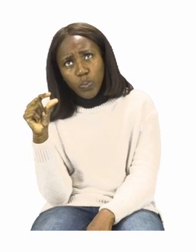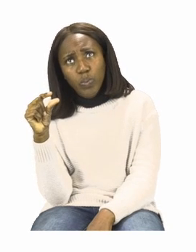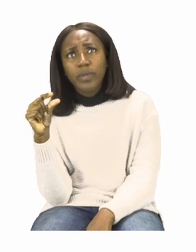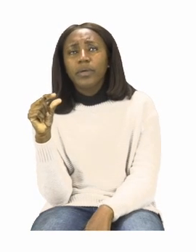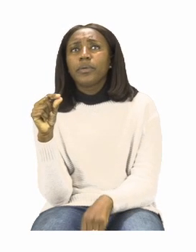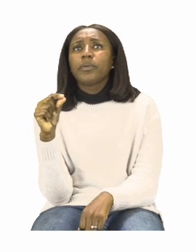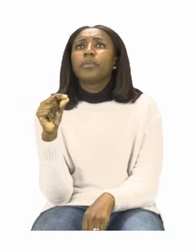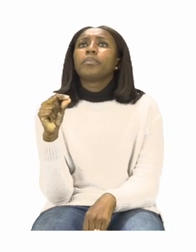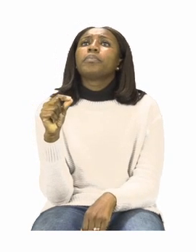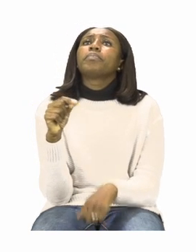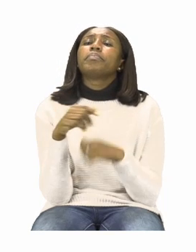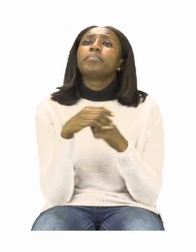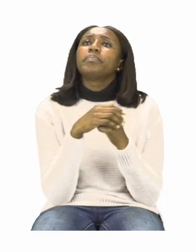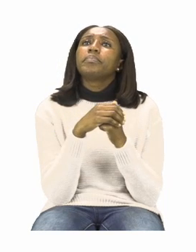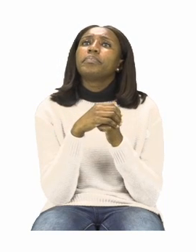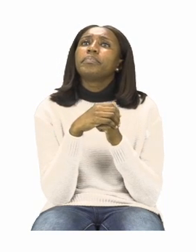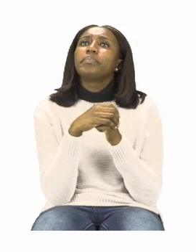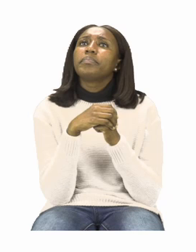the picture,